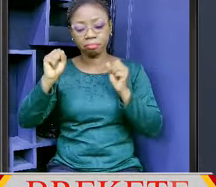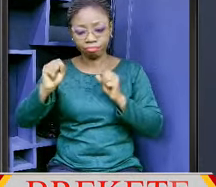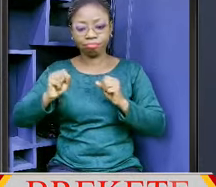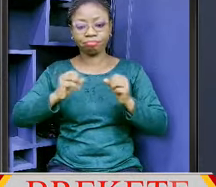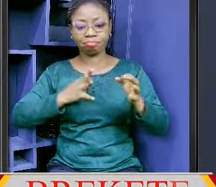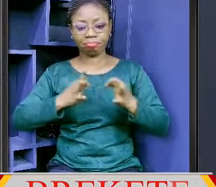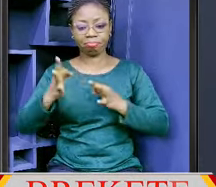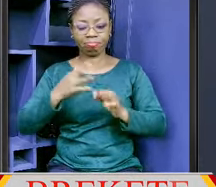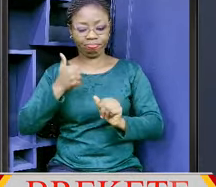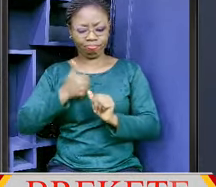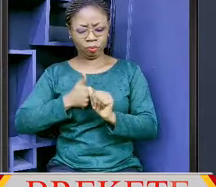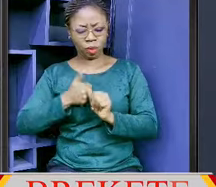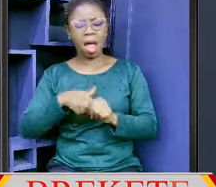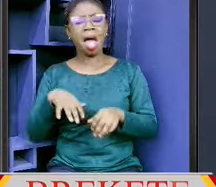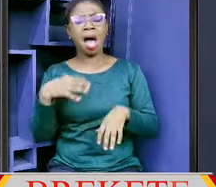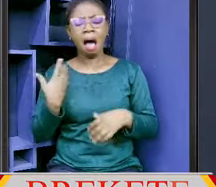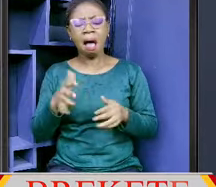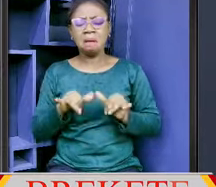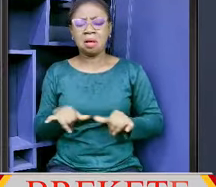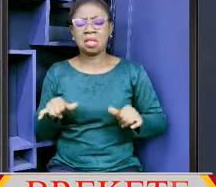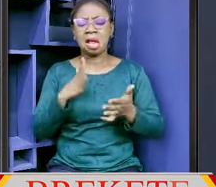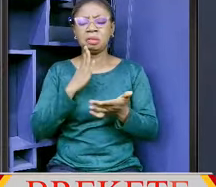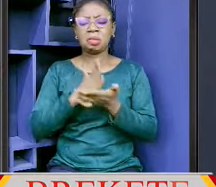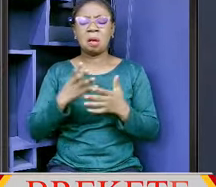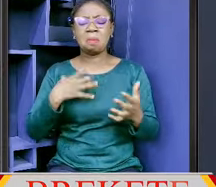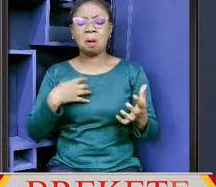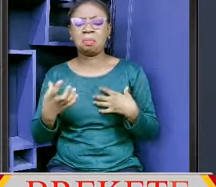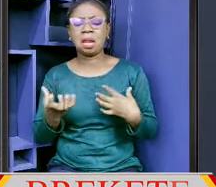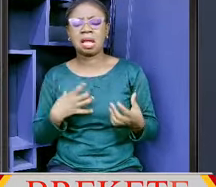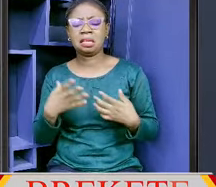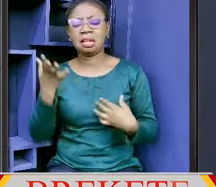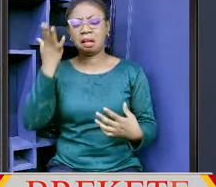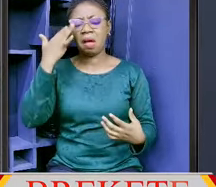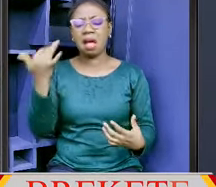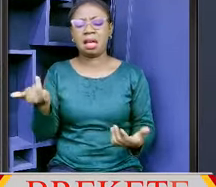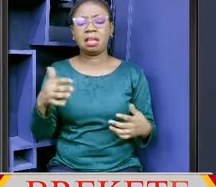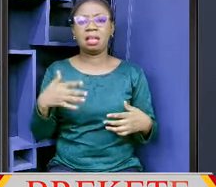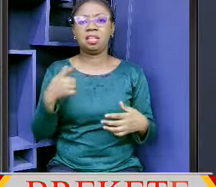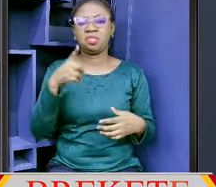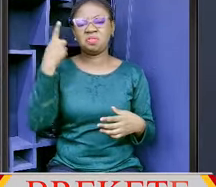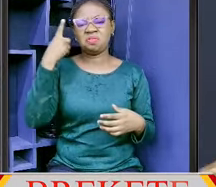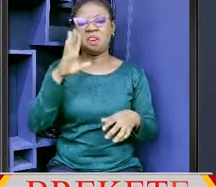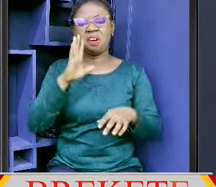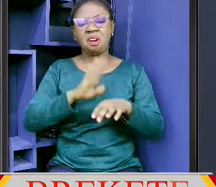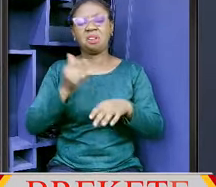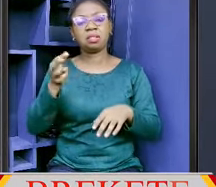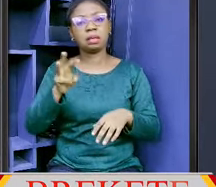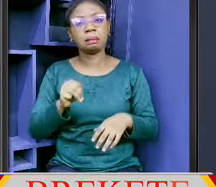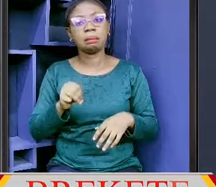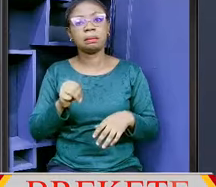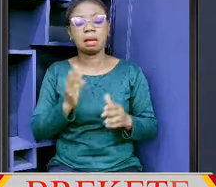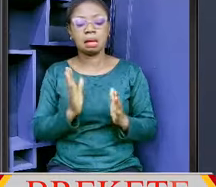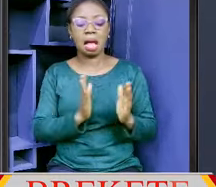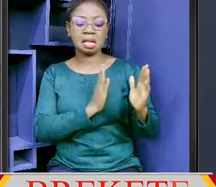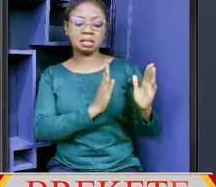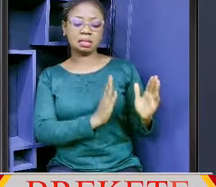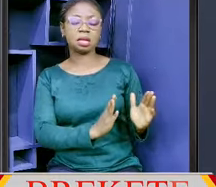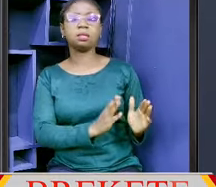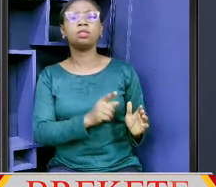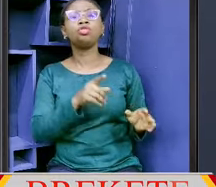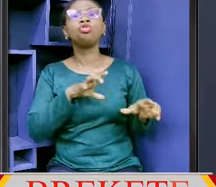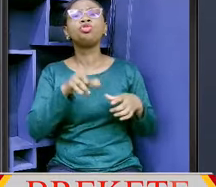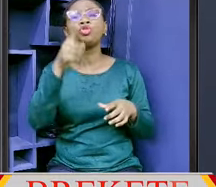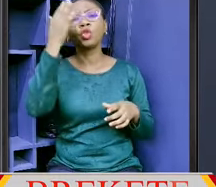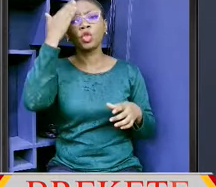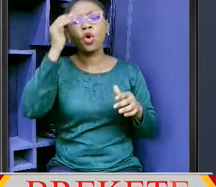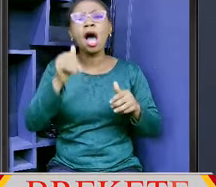Ordinary, stop complaining. Hey, why? You for call them aside. You know how many